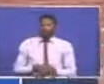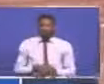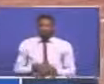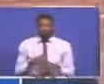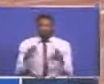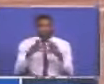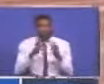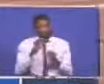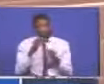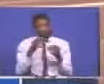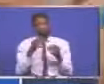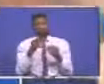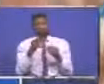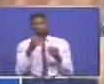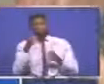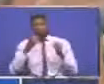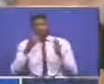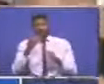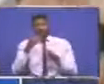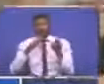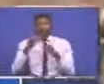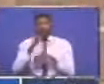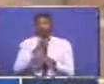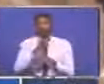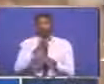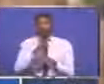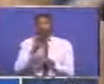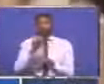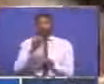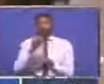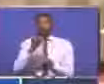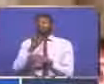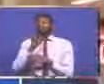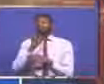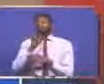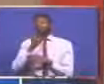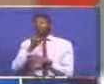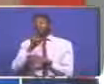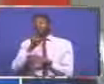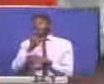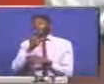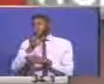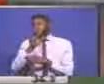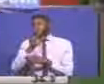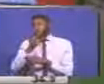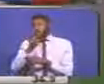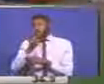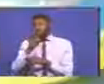10.24 seconds. For Channel 1 Sport, I am Daniel Wahome.